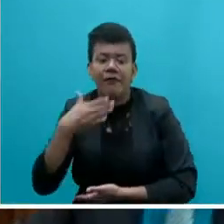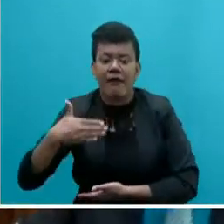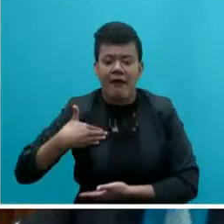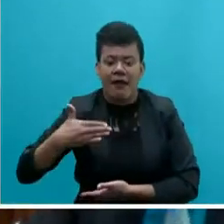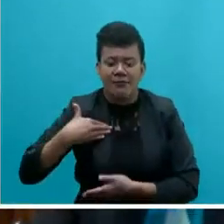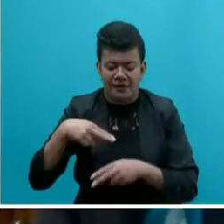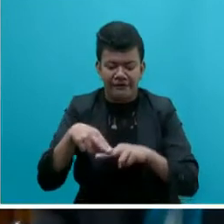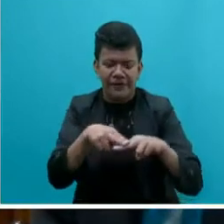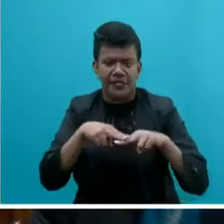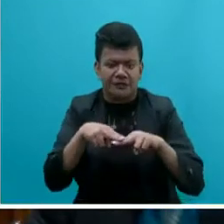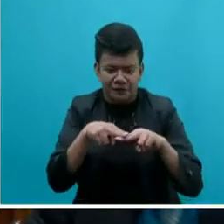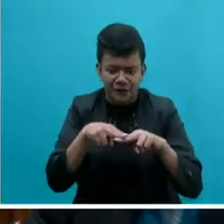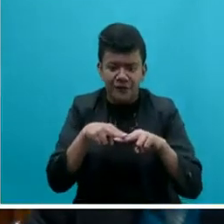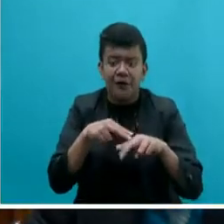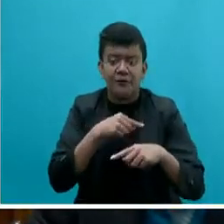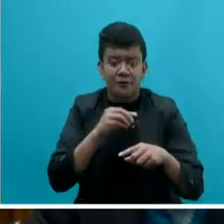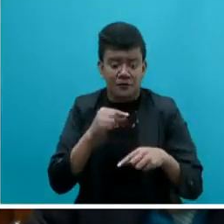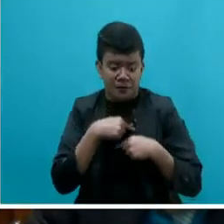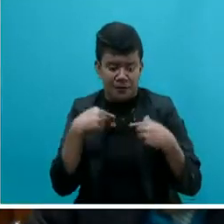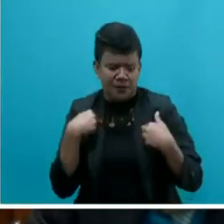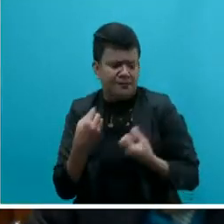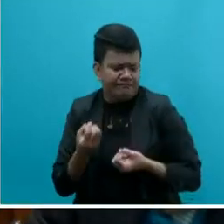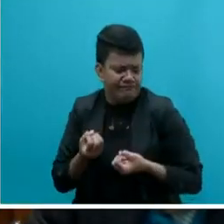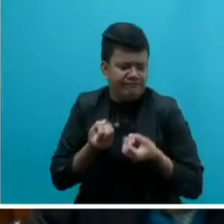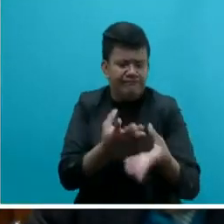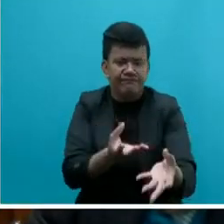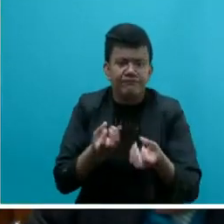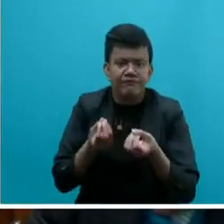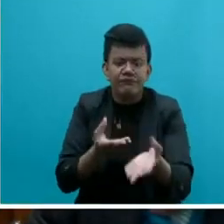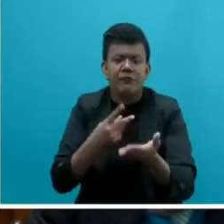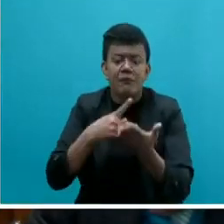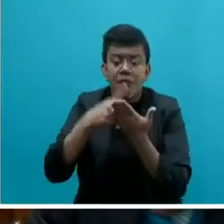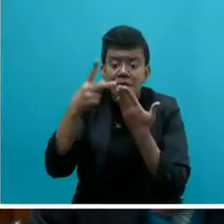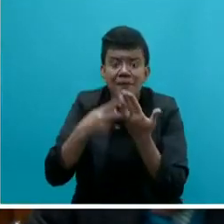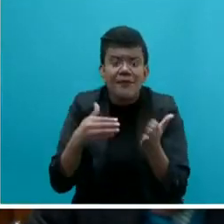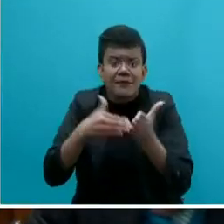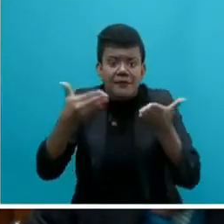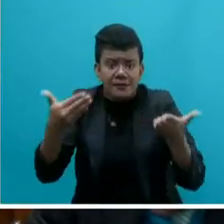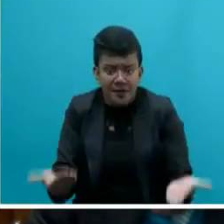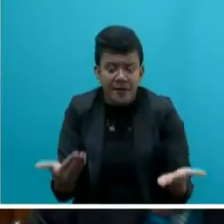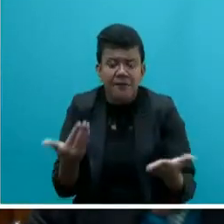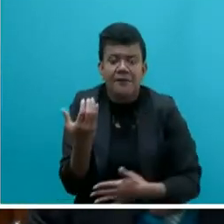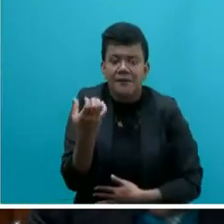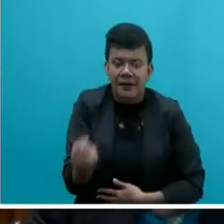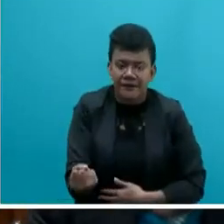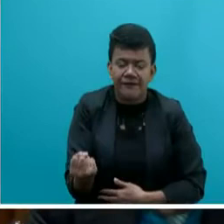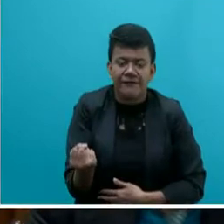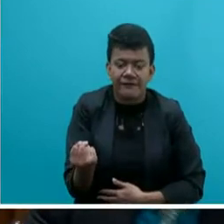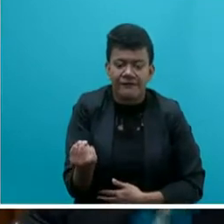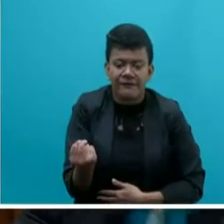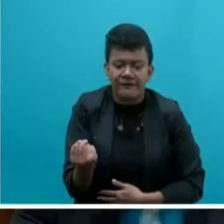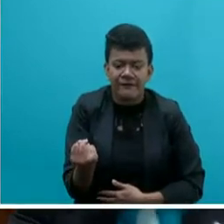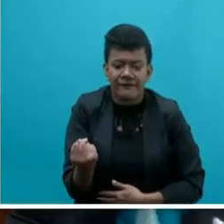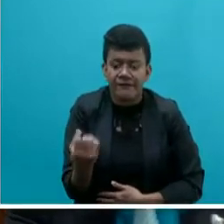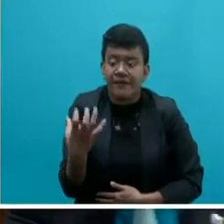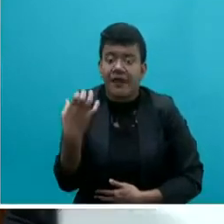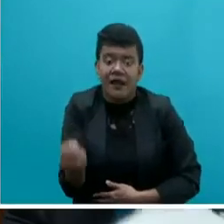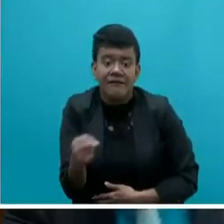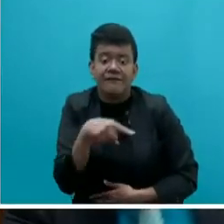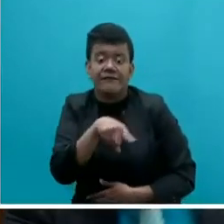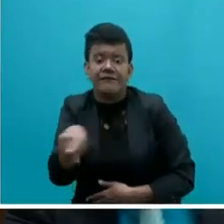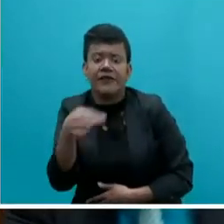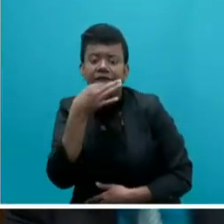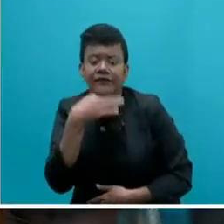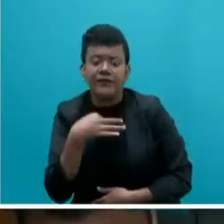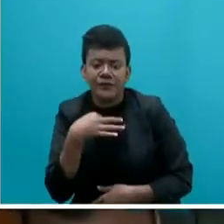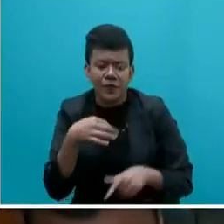of the local fruits consumed are harvested from the wild or backyards, as there are only few established orchards of local fruits.